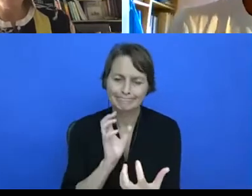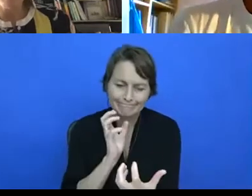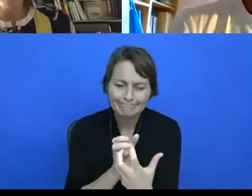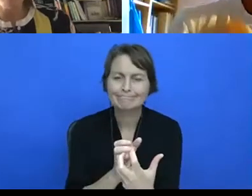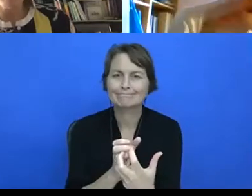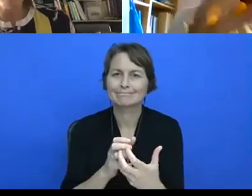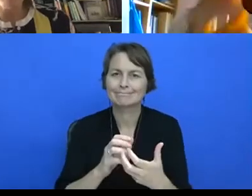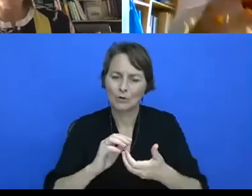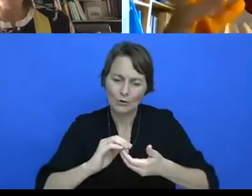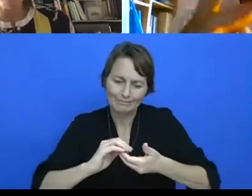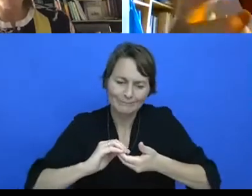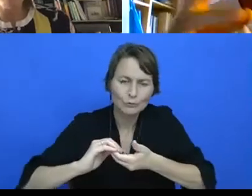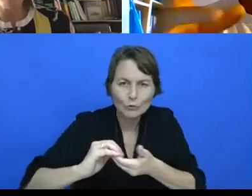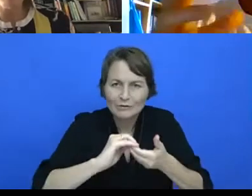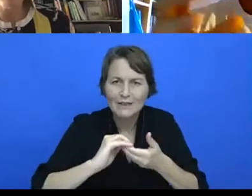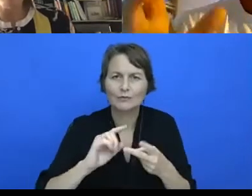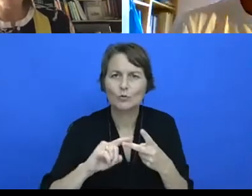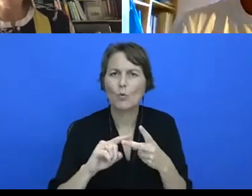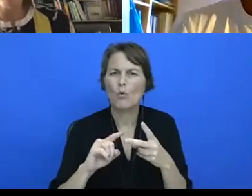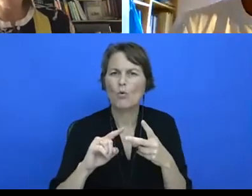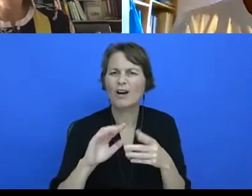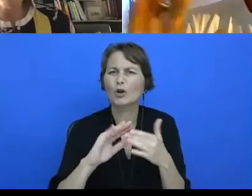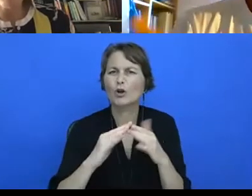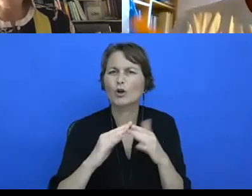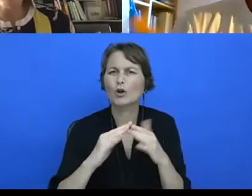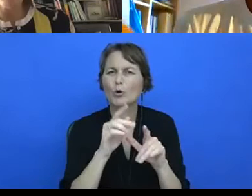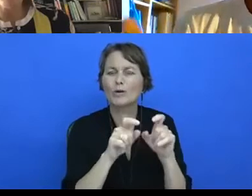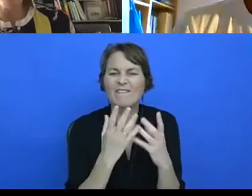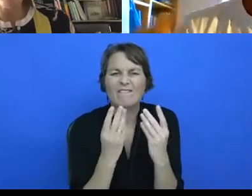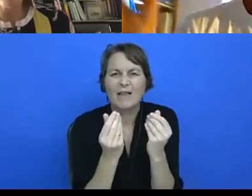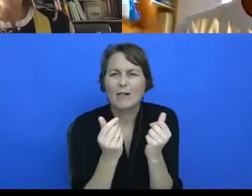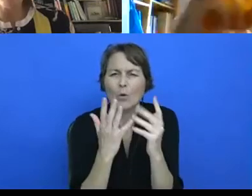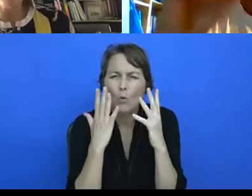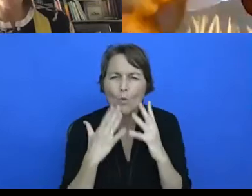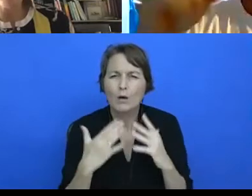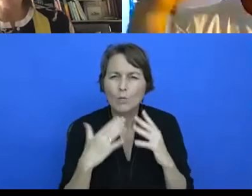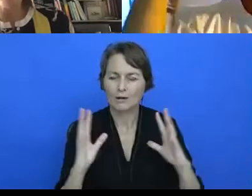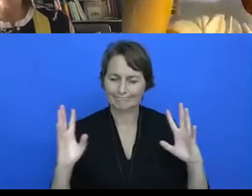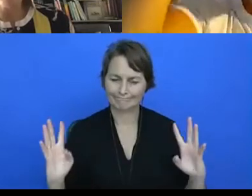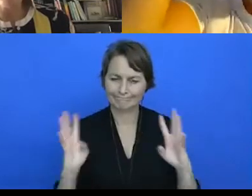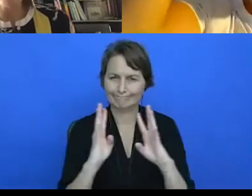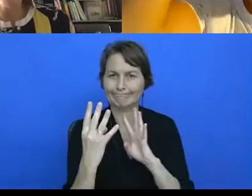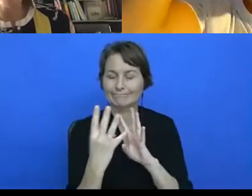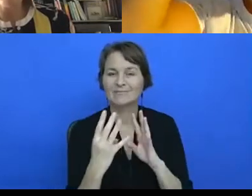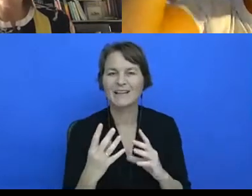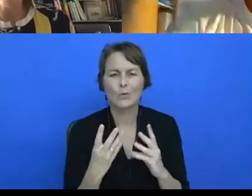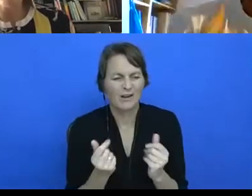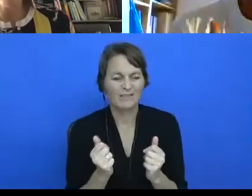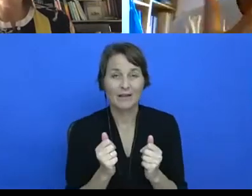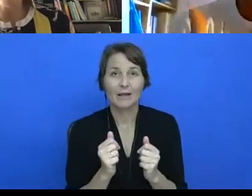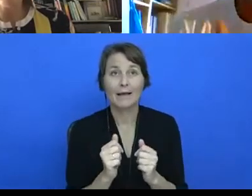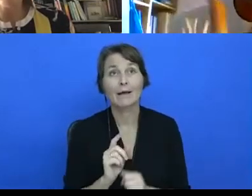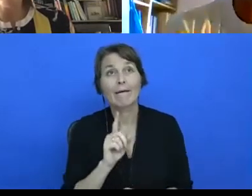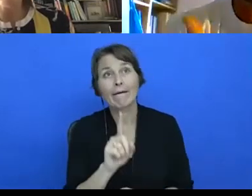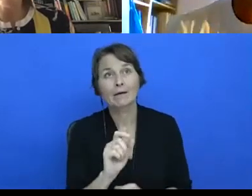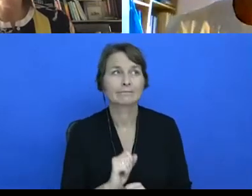together, then they might be willing to sort of, you know, make sure that they're not just dipping in and out and, you know, in a very strange way, that they're